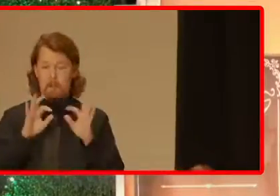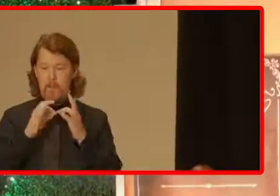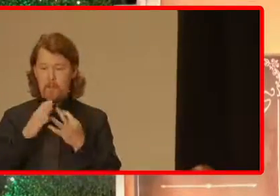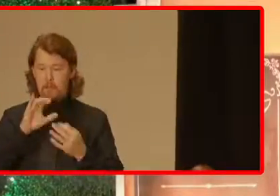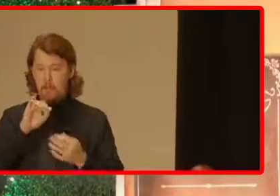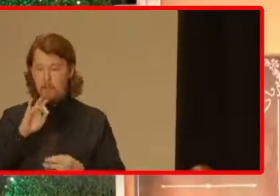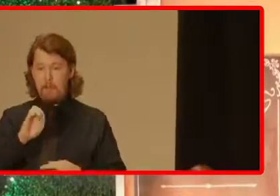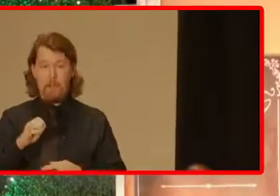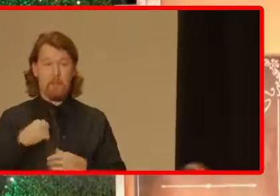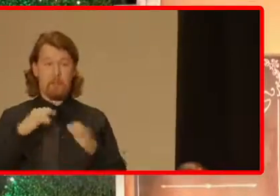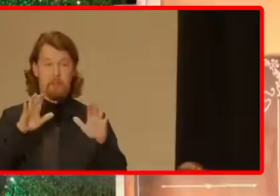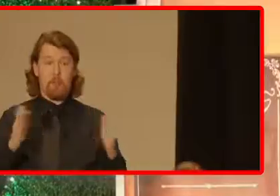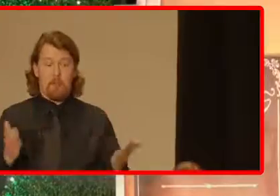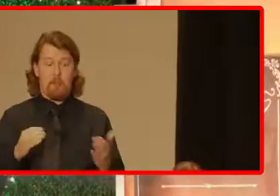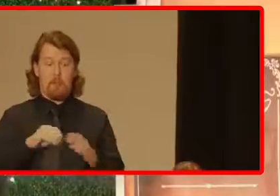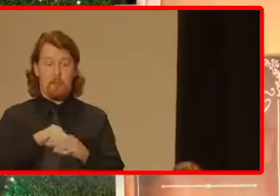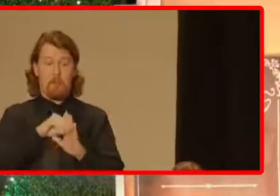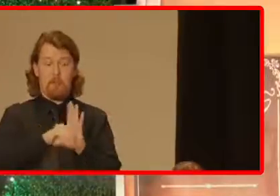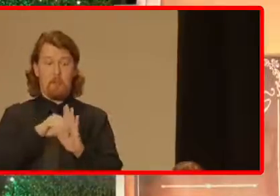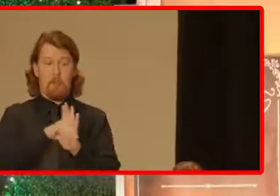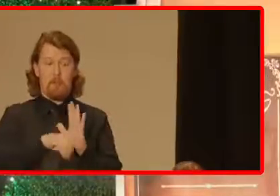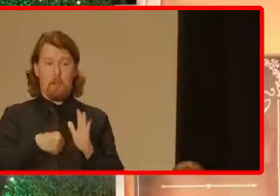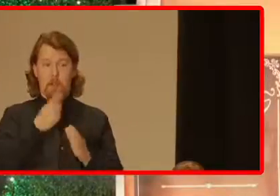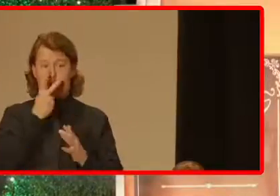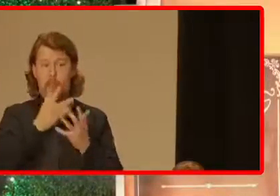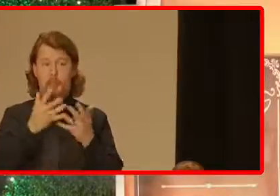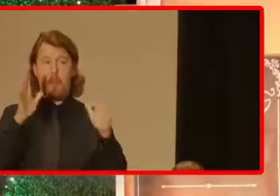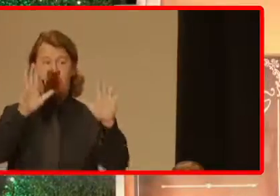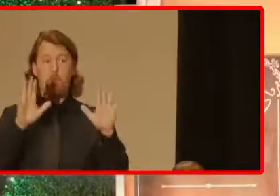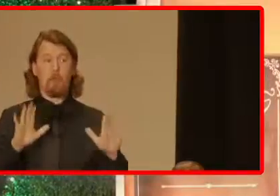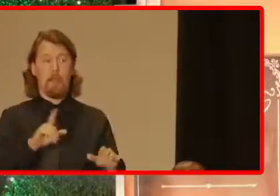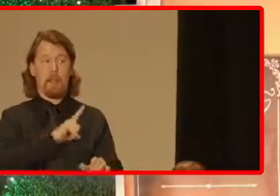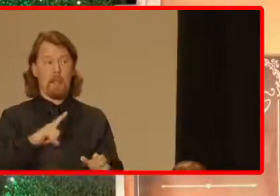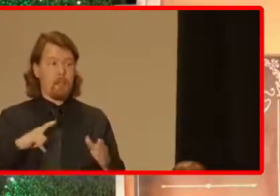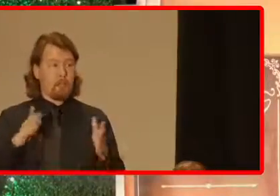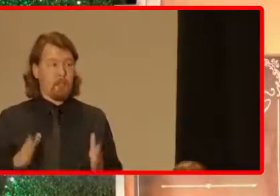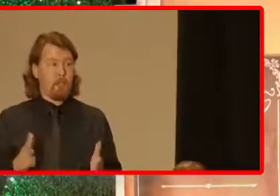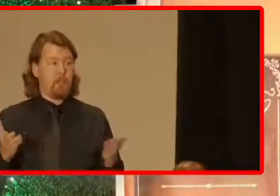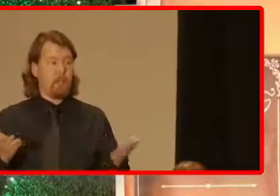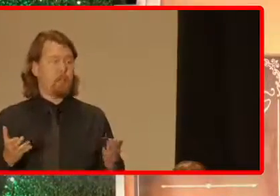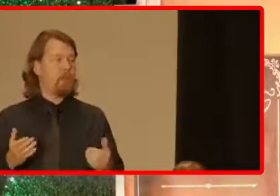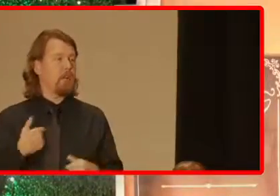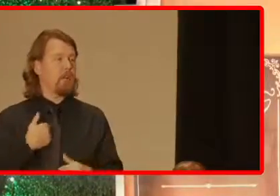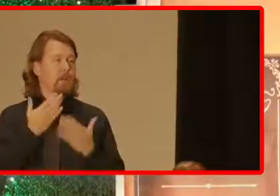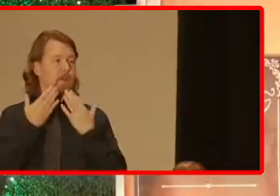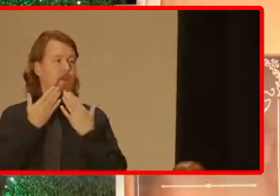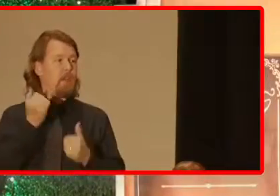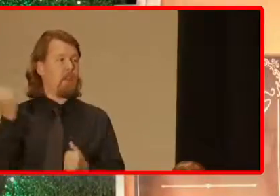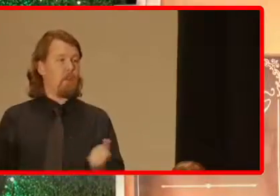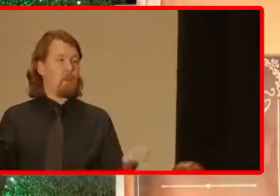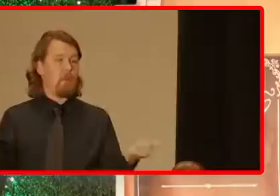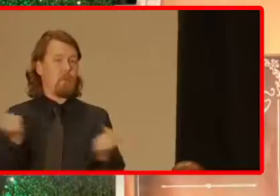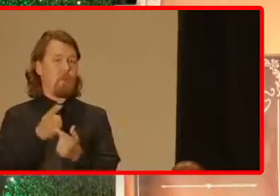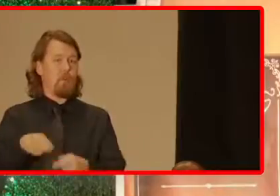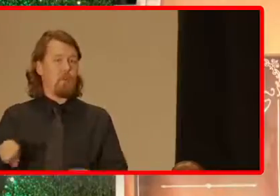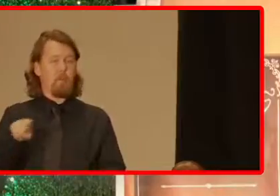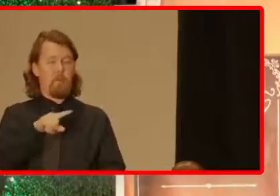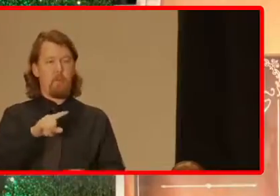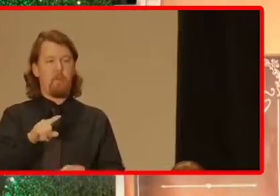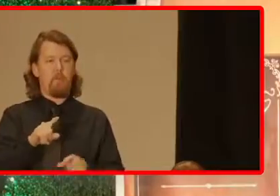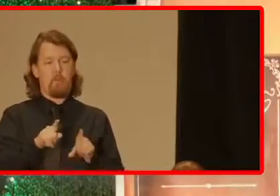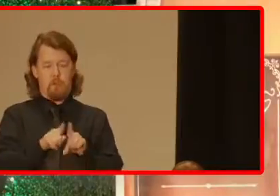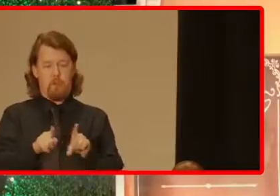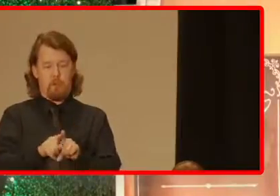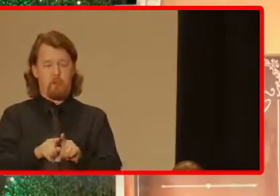to be here in Orlando. I see a lot of great legislators here, and I want to thank everybody. I want to also